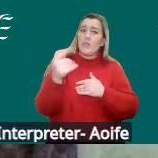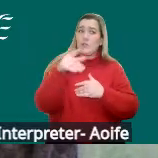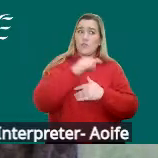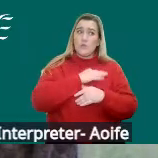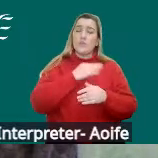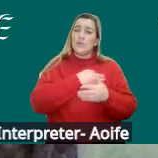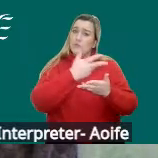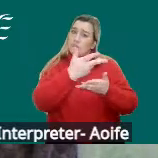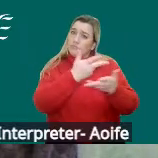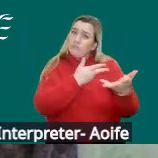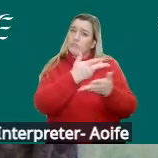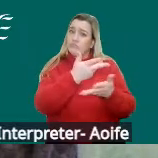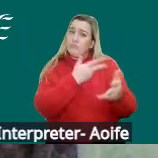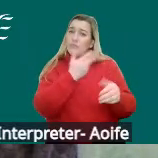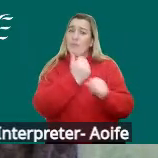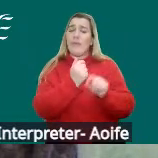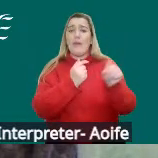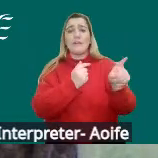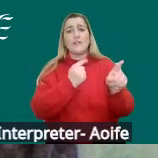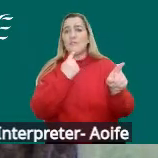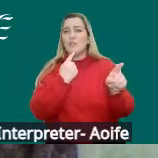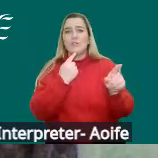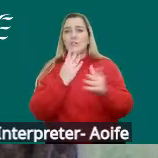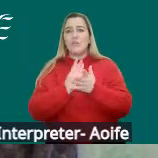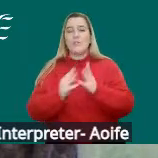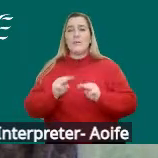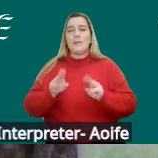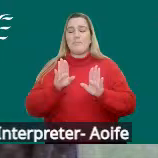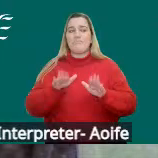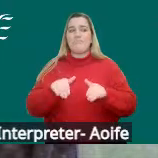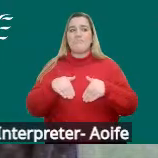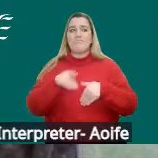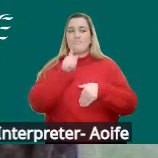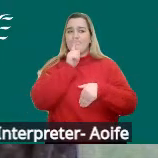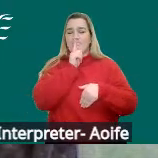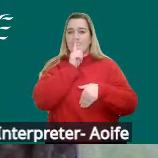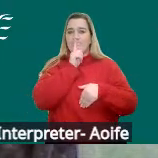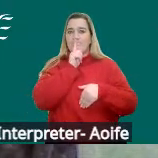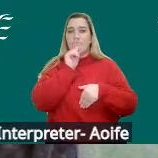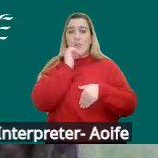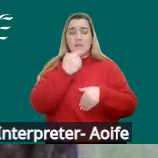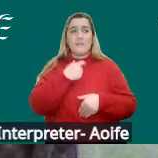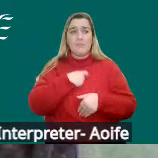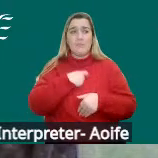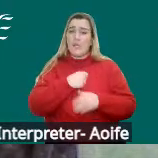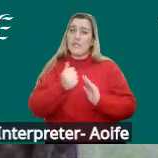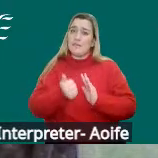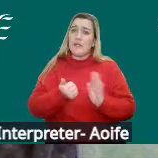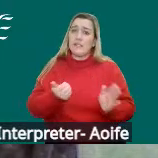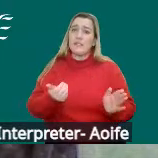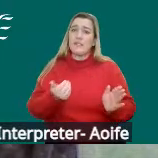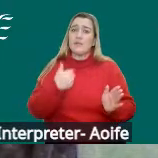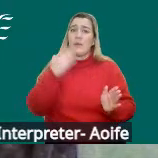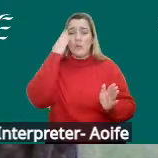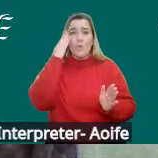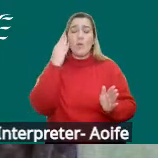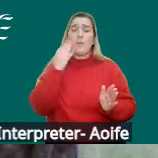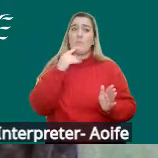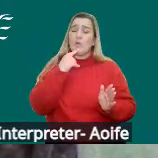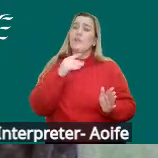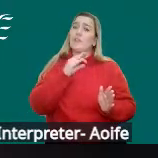it. But some people don't talk about it because it is a personal thing. So it's good women to talk about